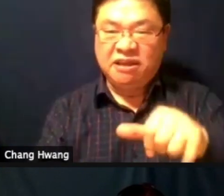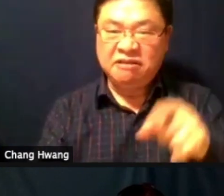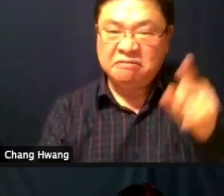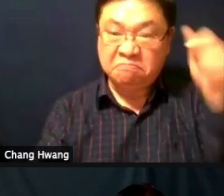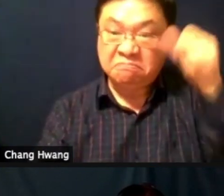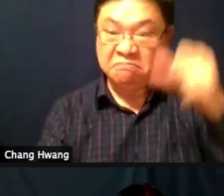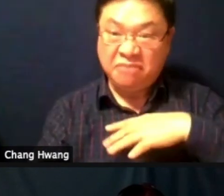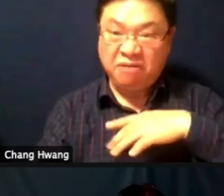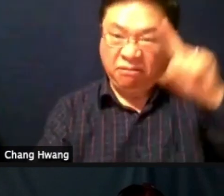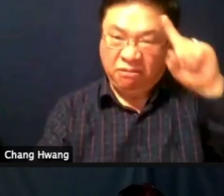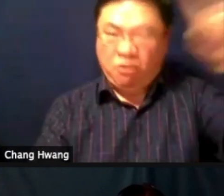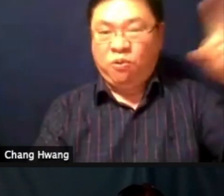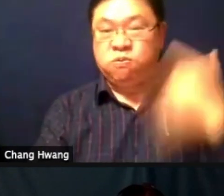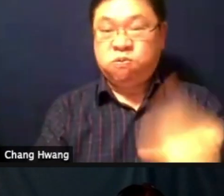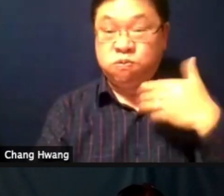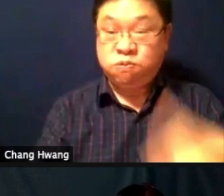inception of that concept.